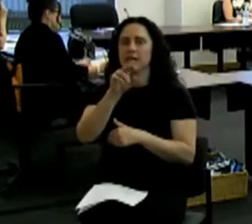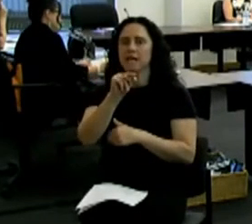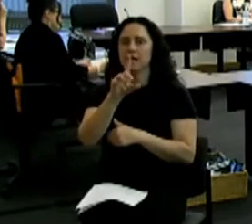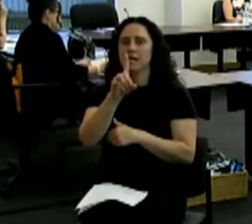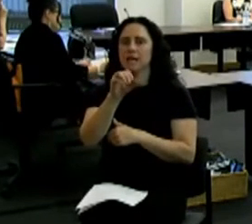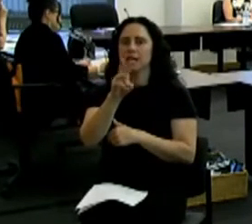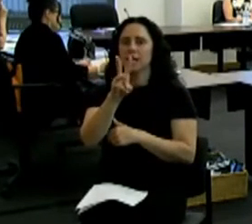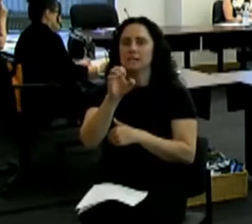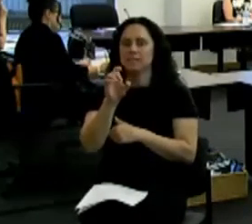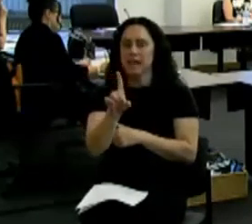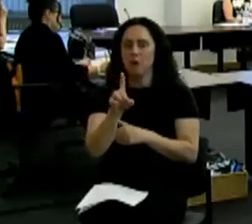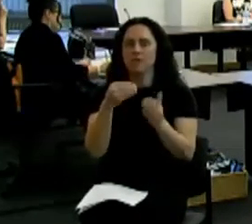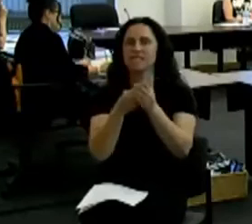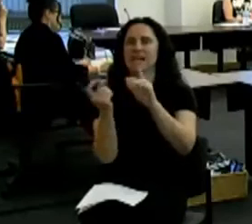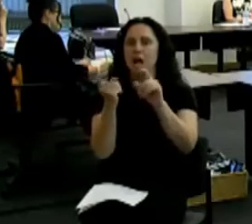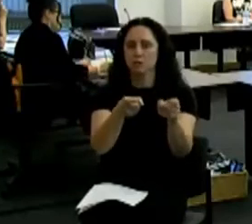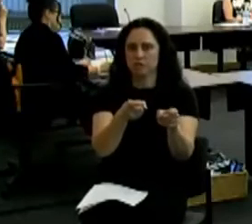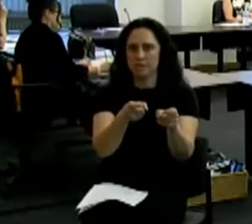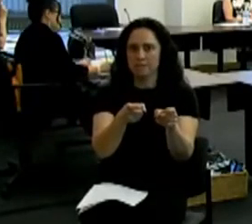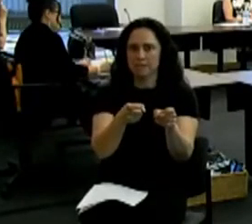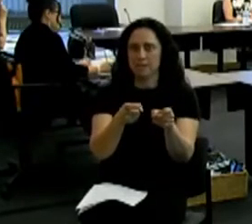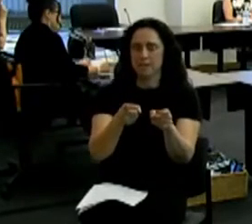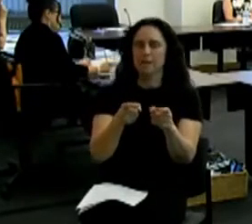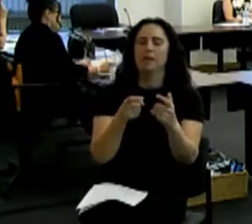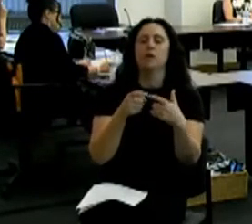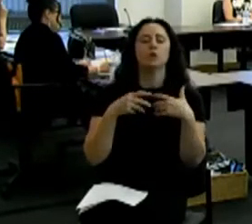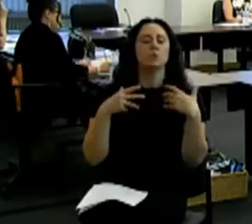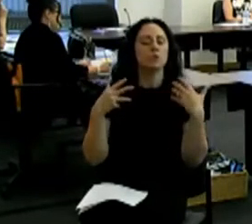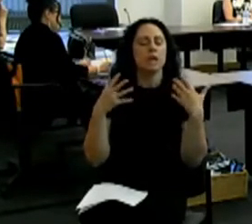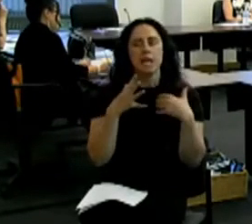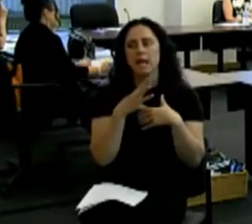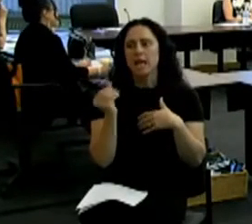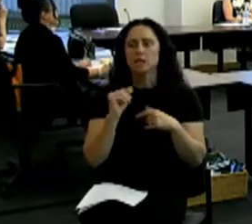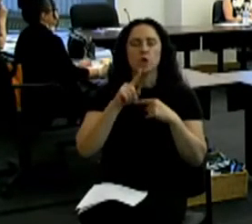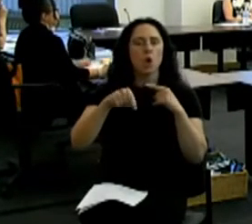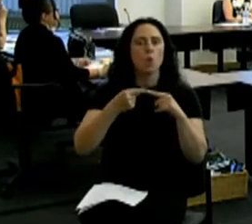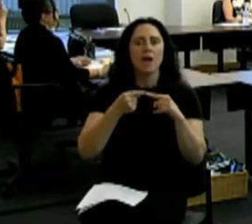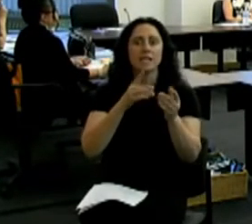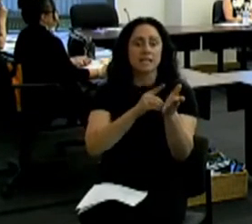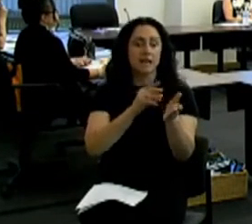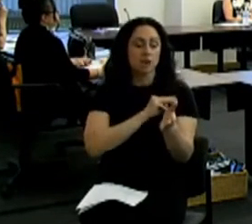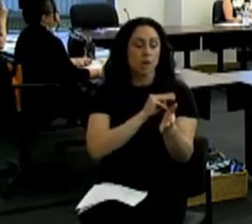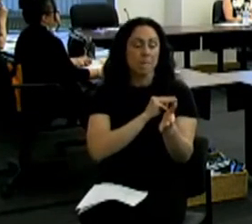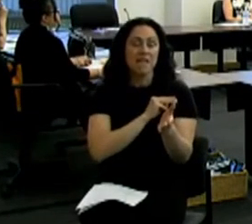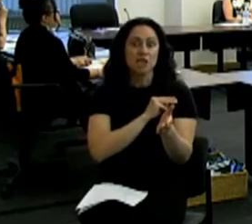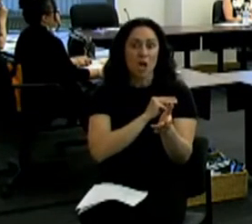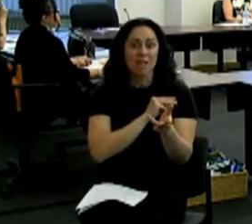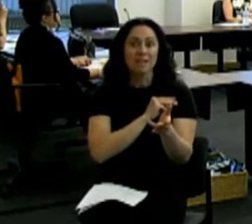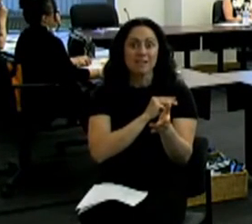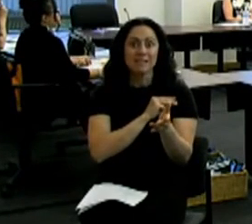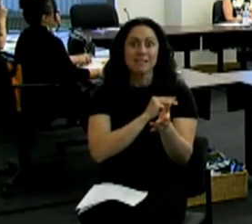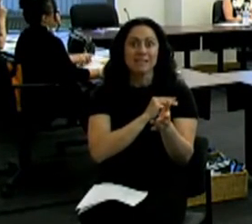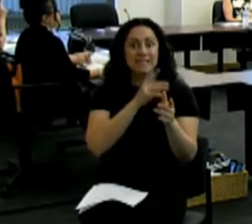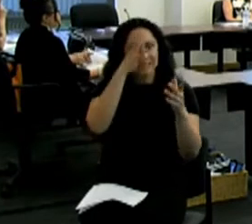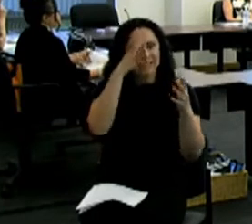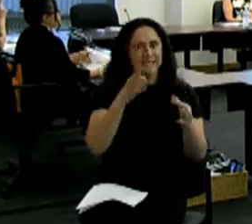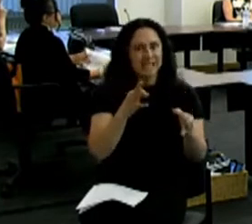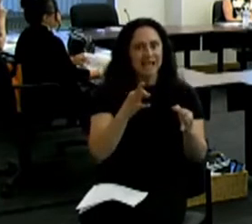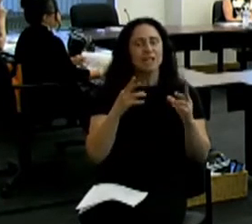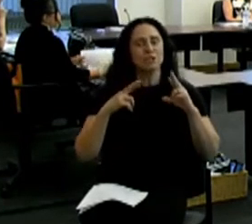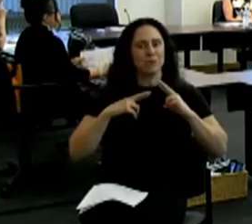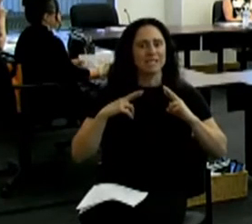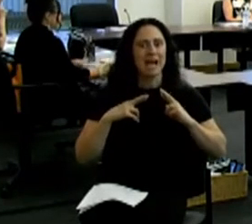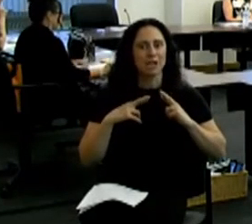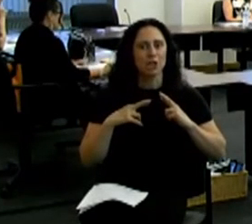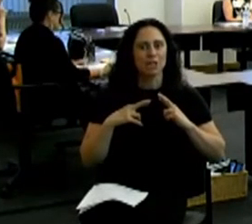at least the 4 that I have worked for. And when Dr. Mitchell, you know, decided to